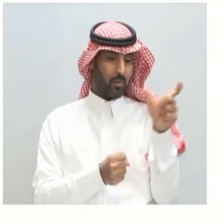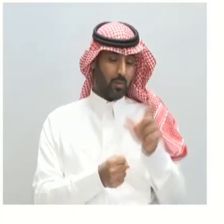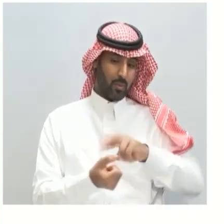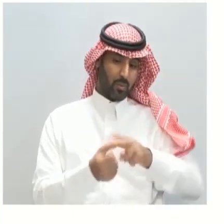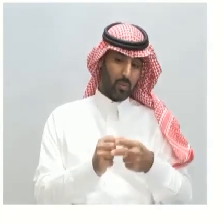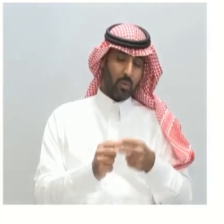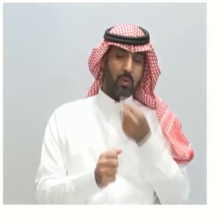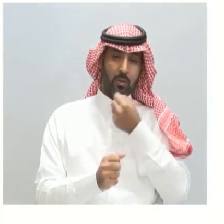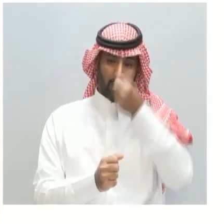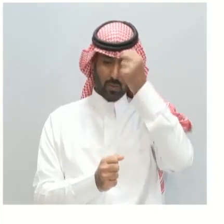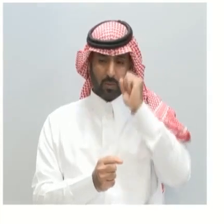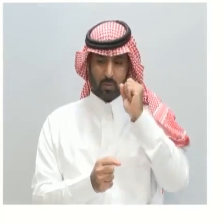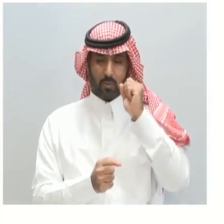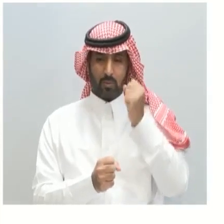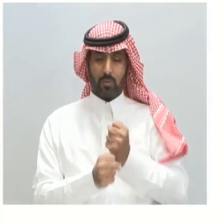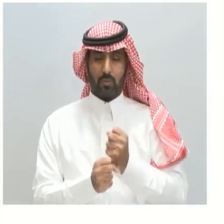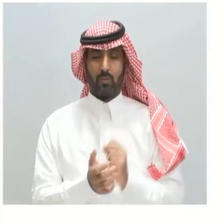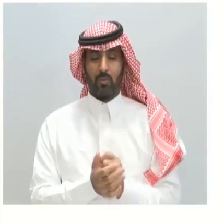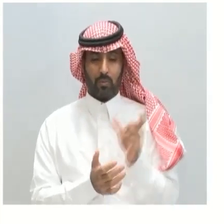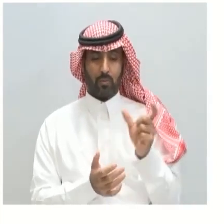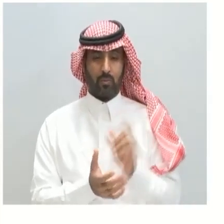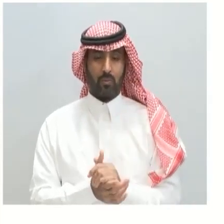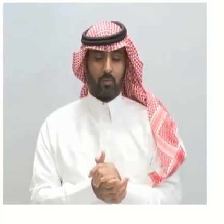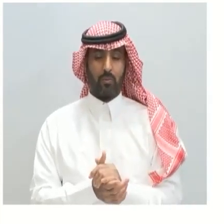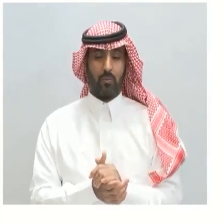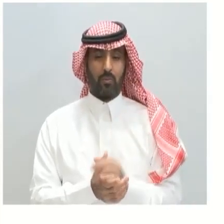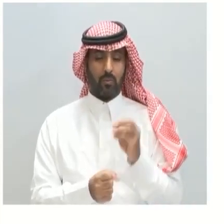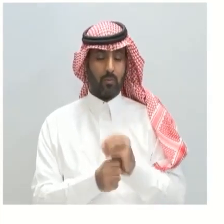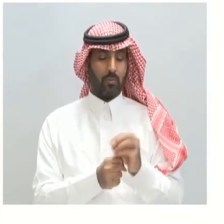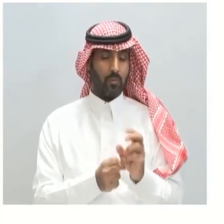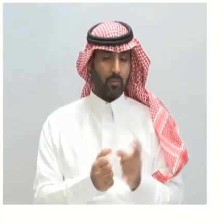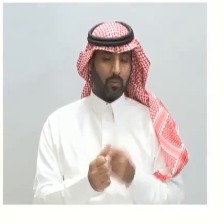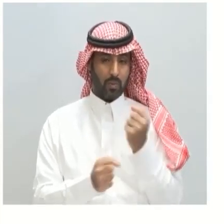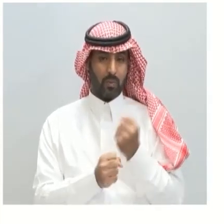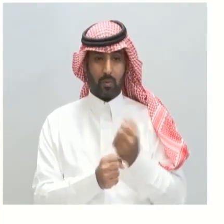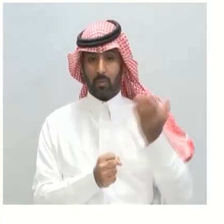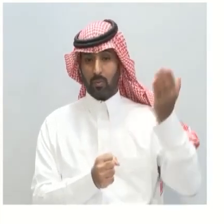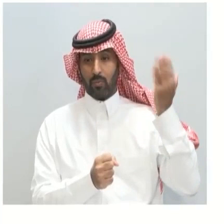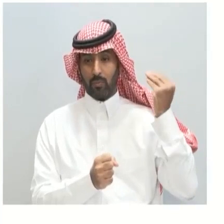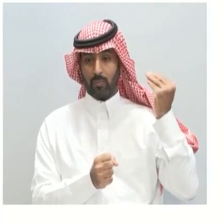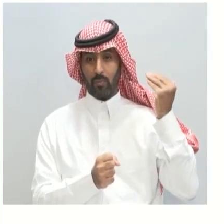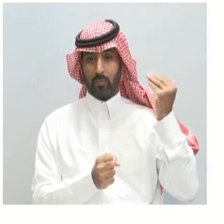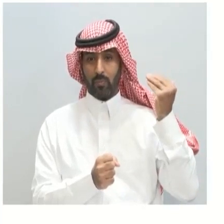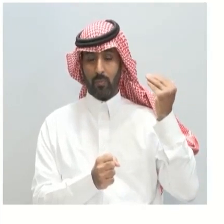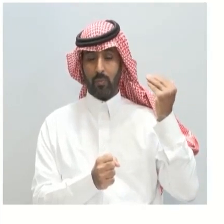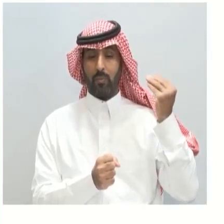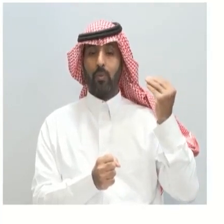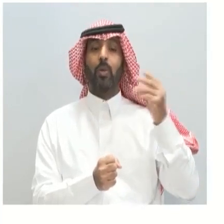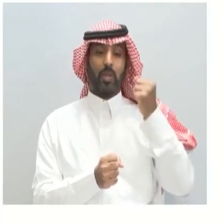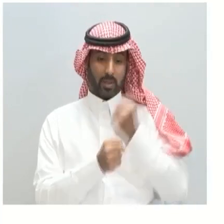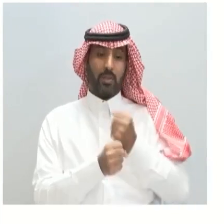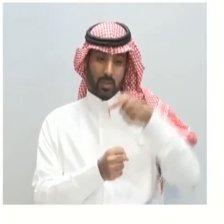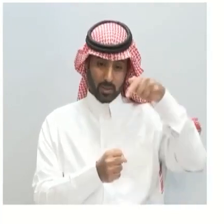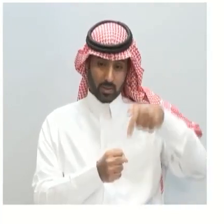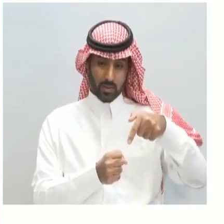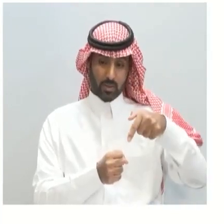as adjectives. So this is a new information here. Again, the past participle and also the present